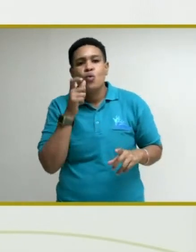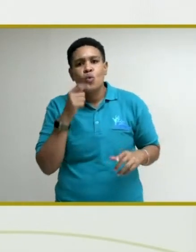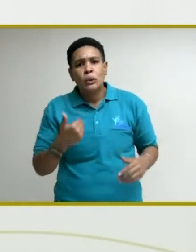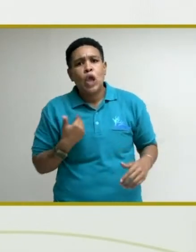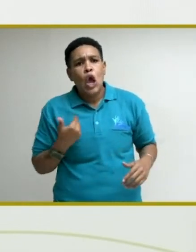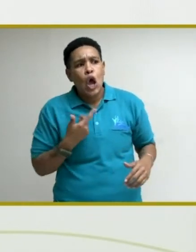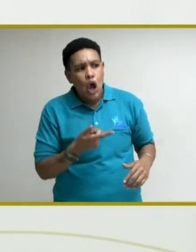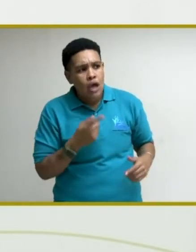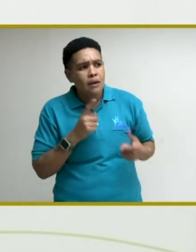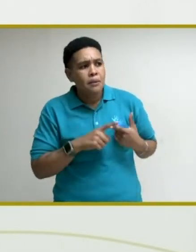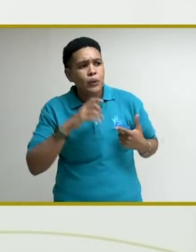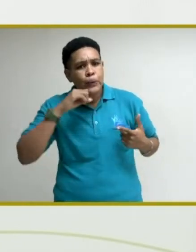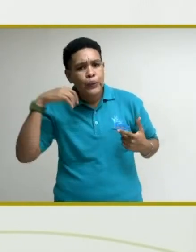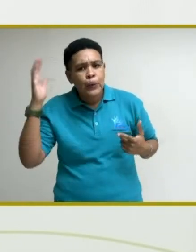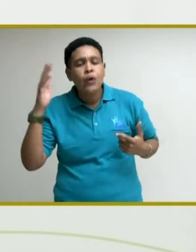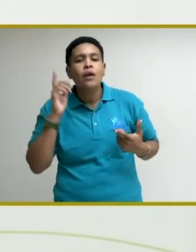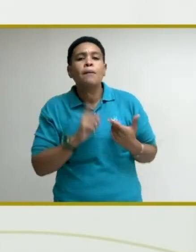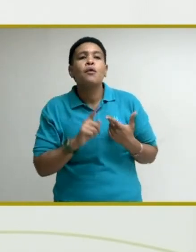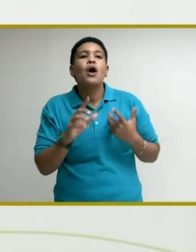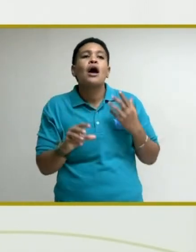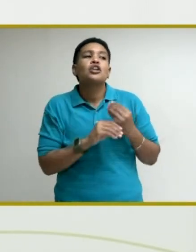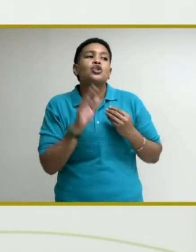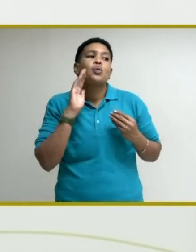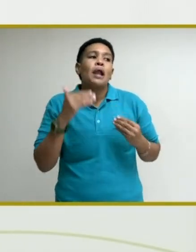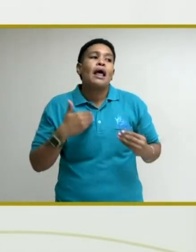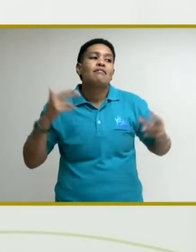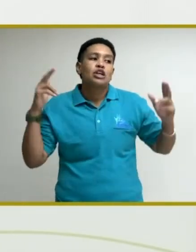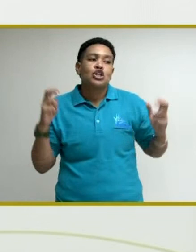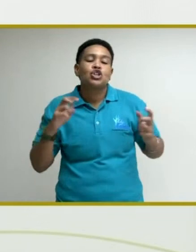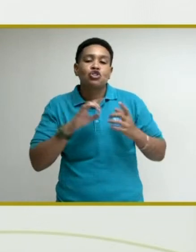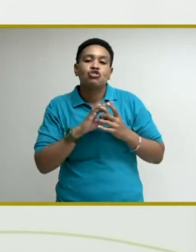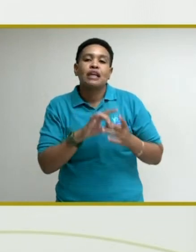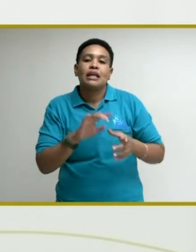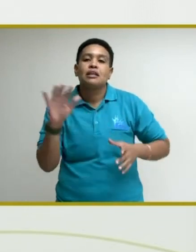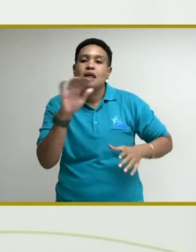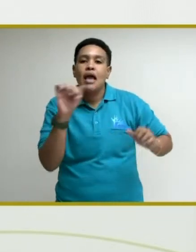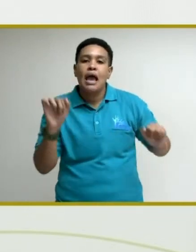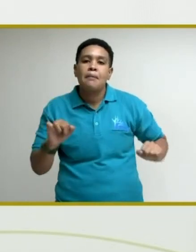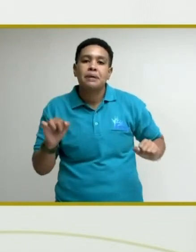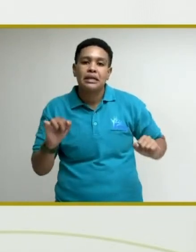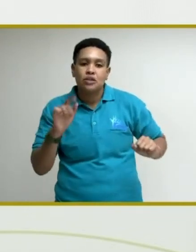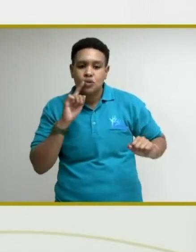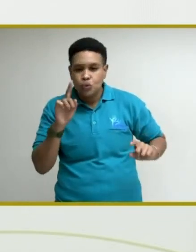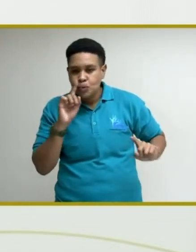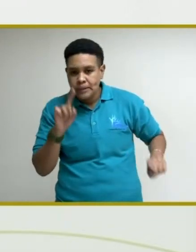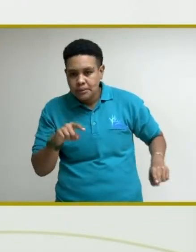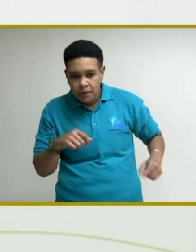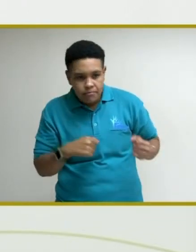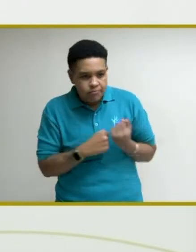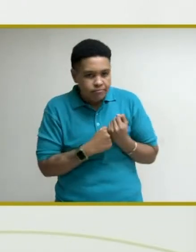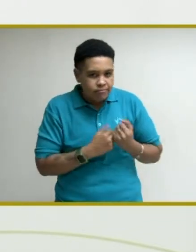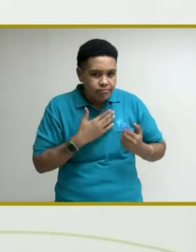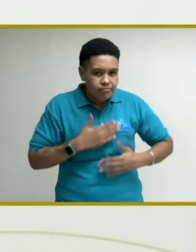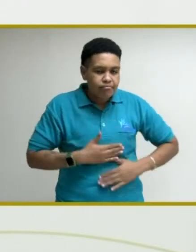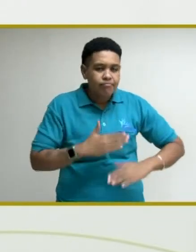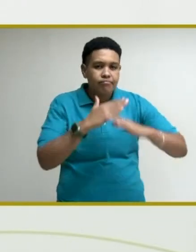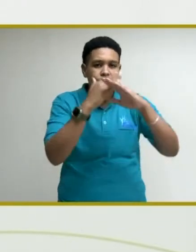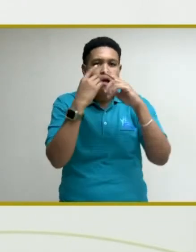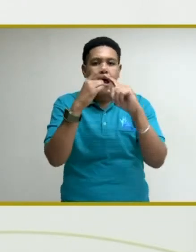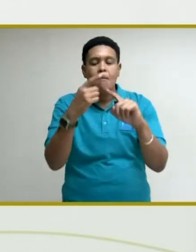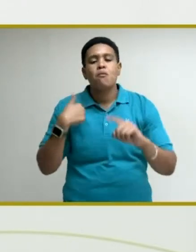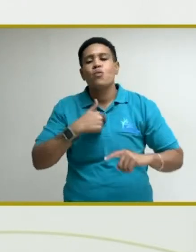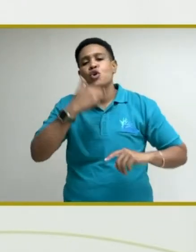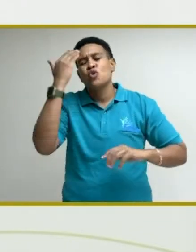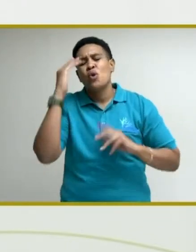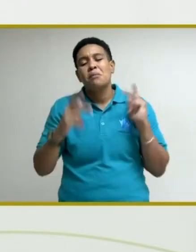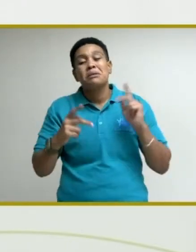young and the very old also will have issues in terms of their ability to mount a response. We do know that